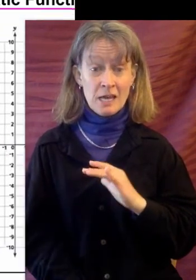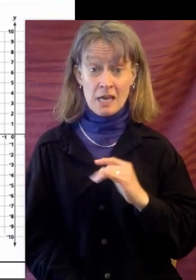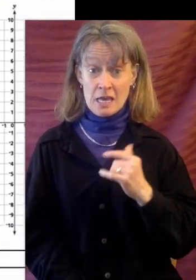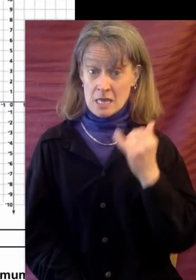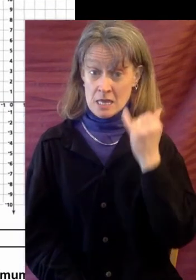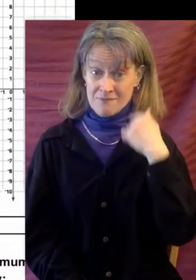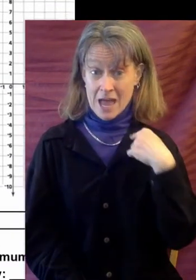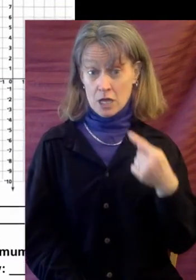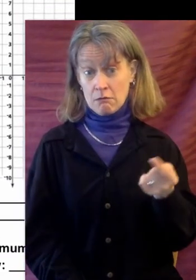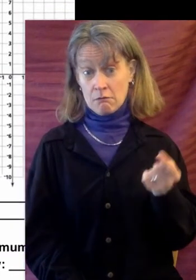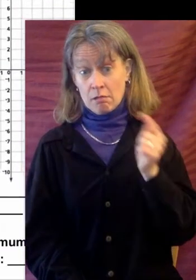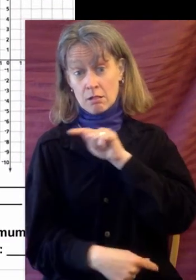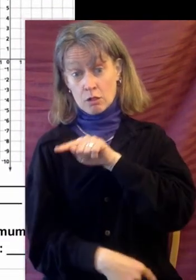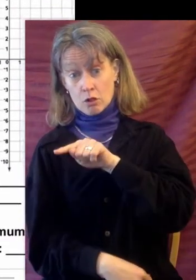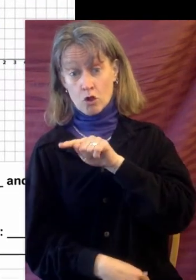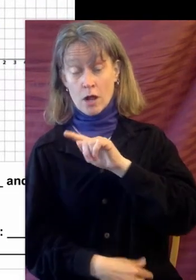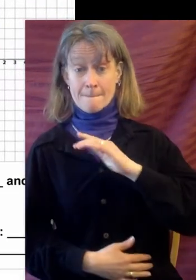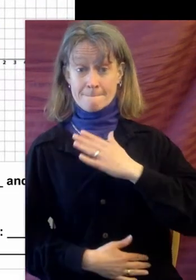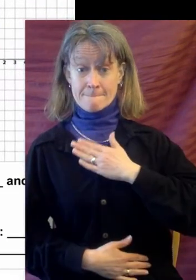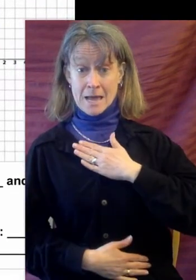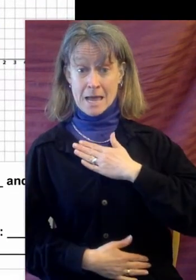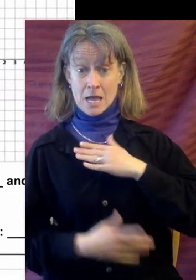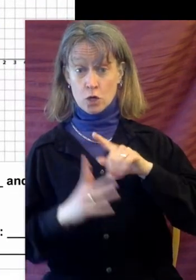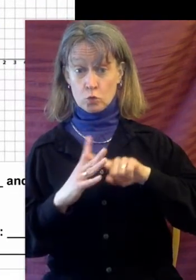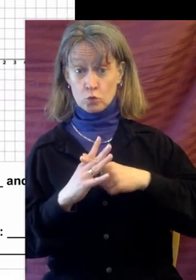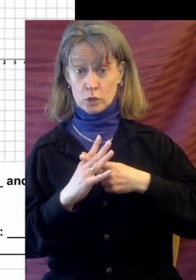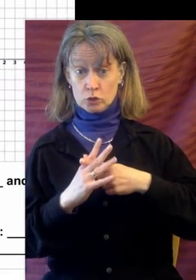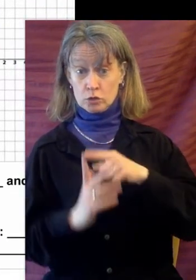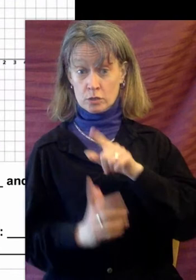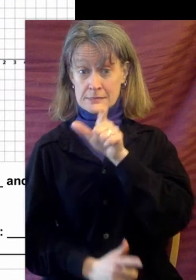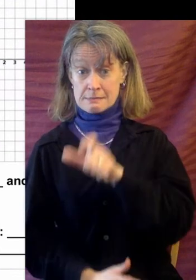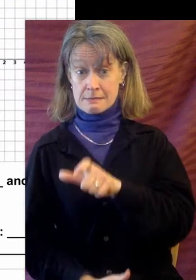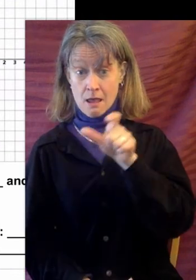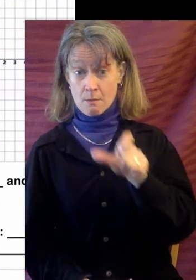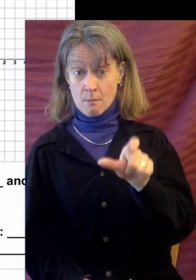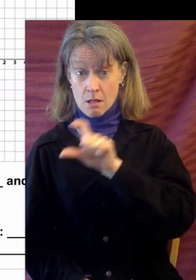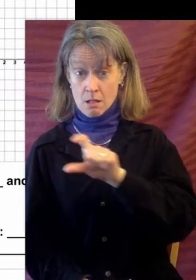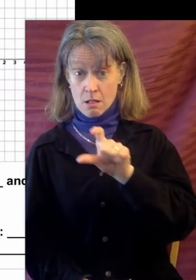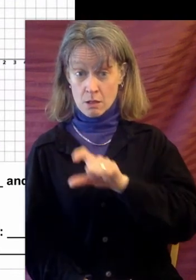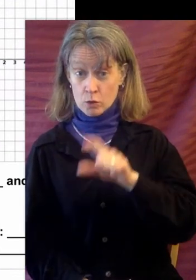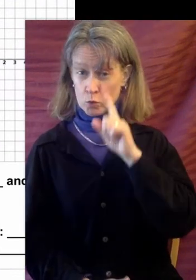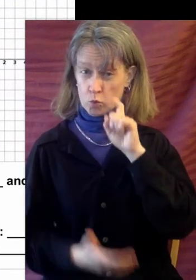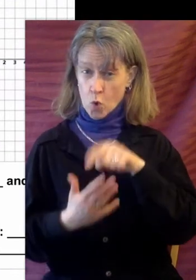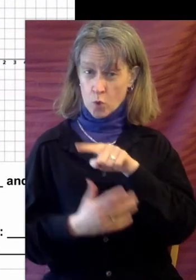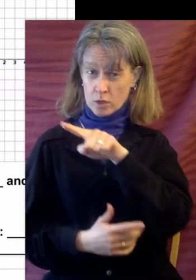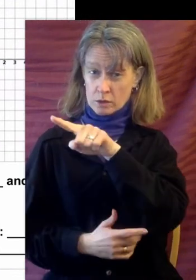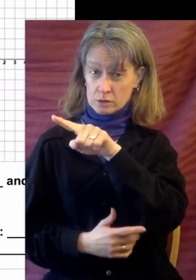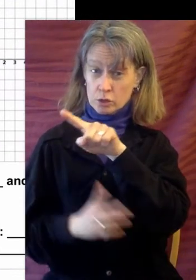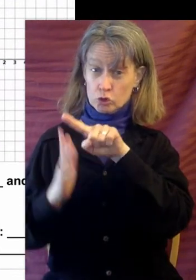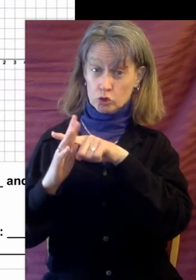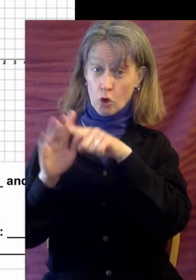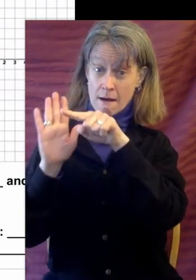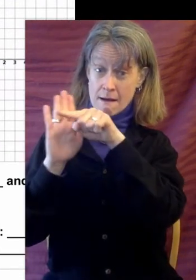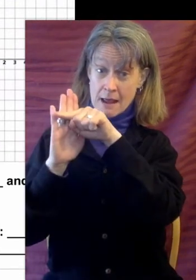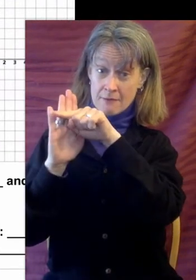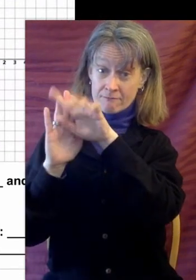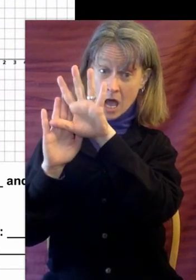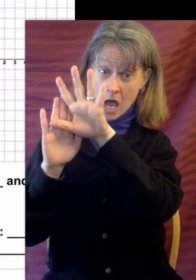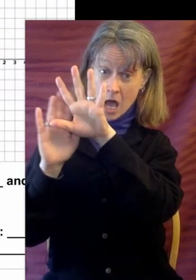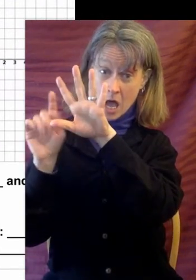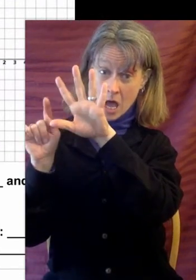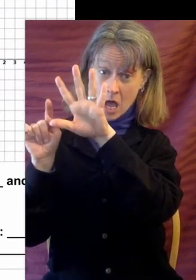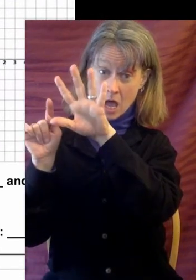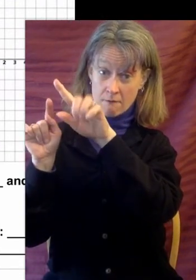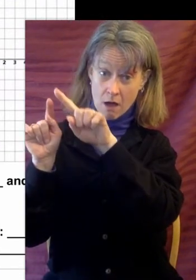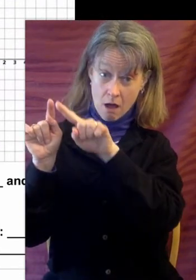like we want our table to go from negative 5 on the left all the way to